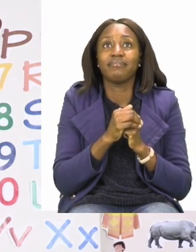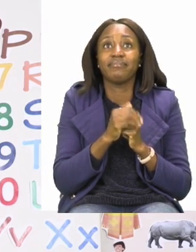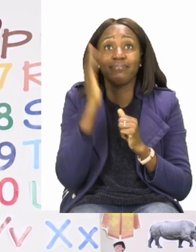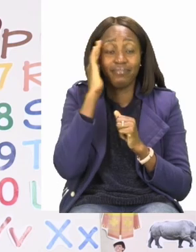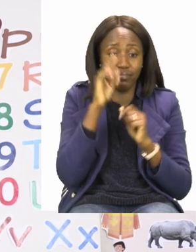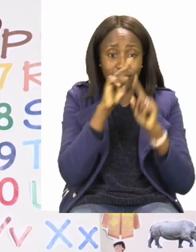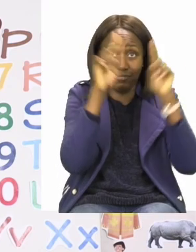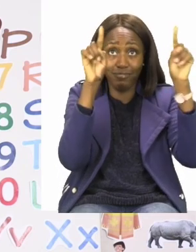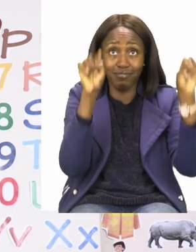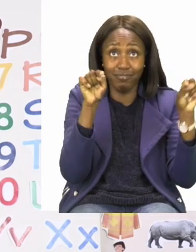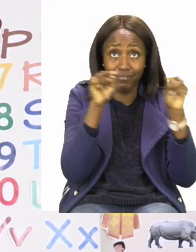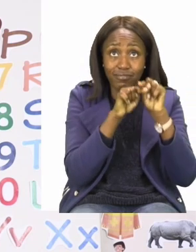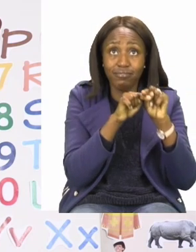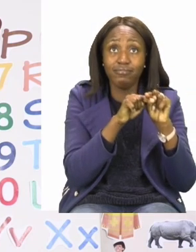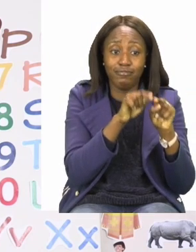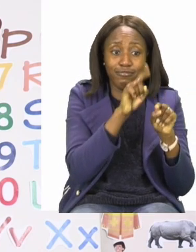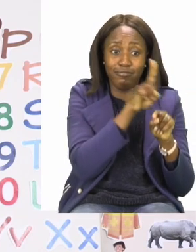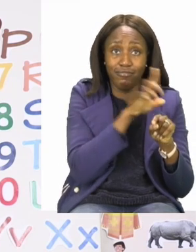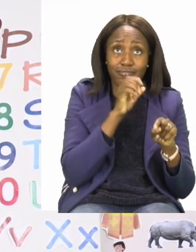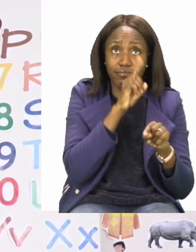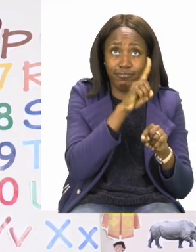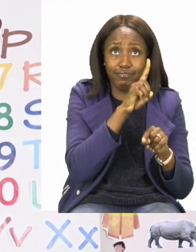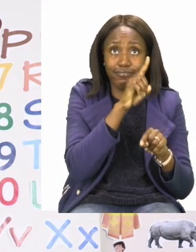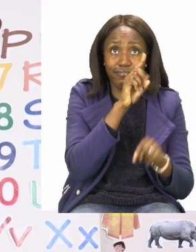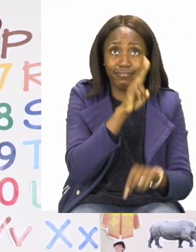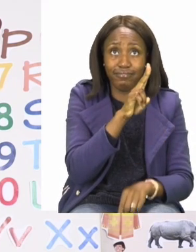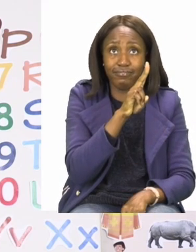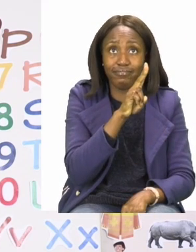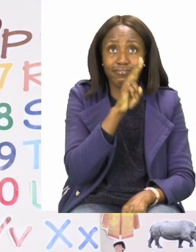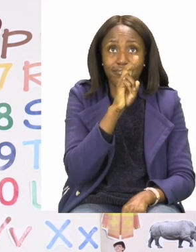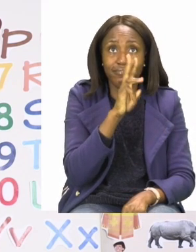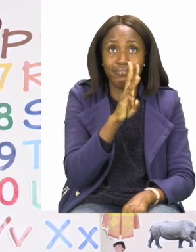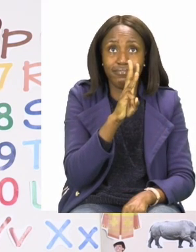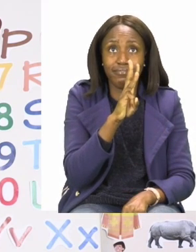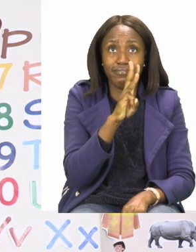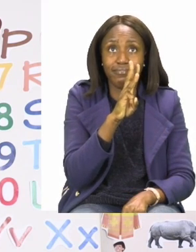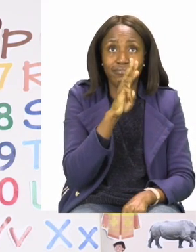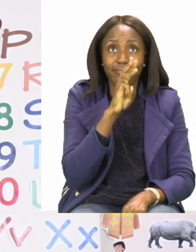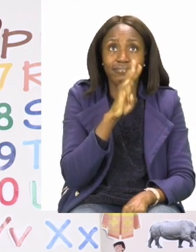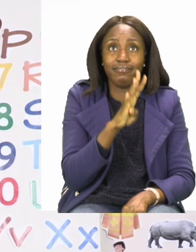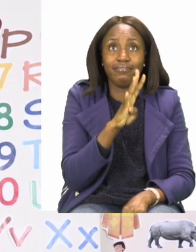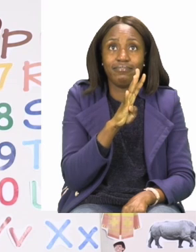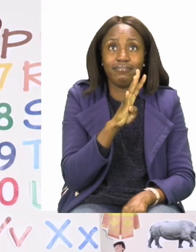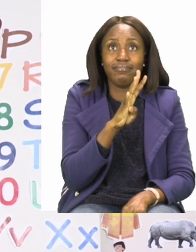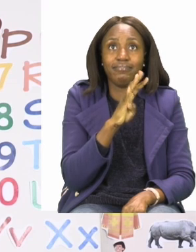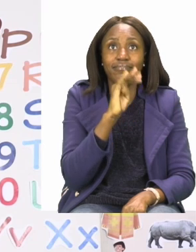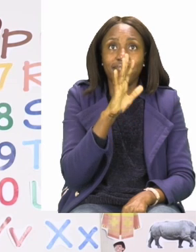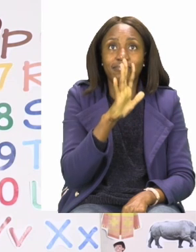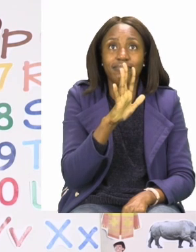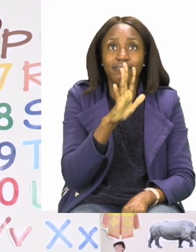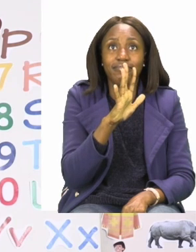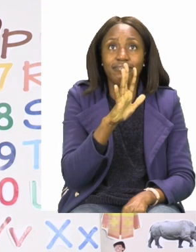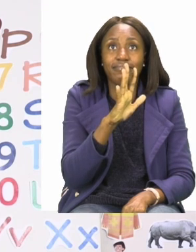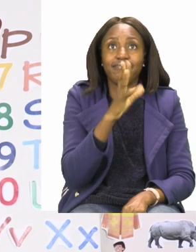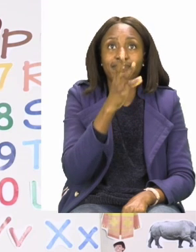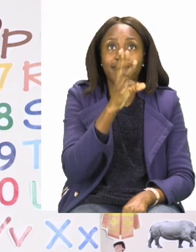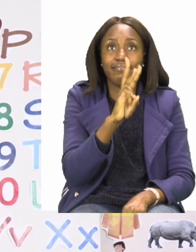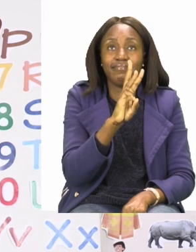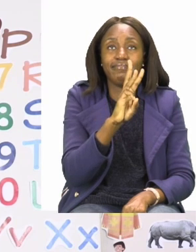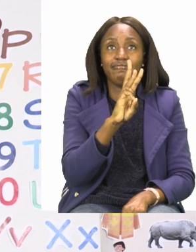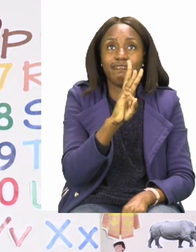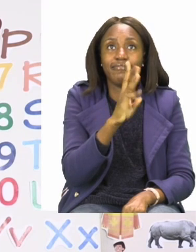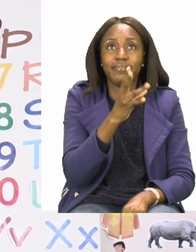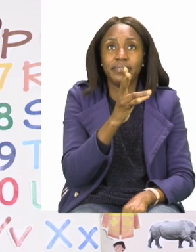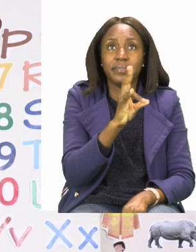to be sure, let's count. 1, 2, 3, 4, 5,